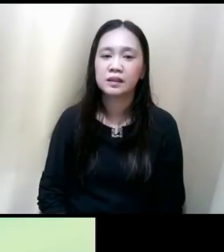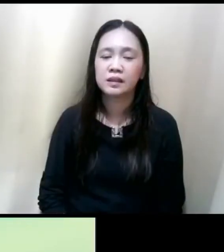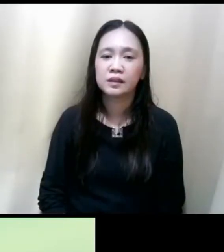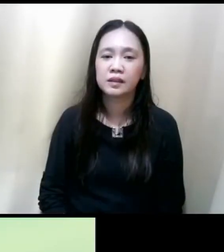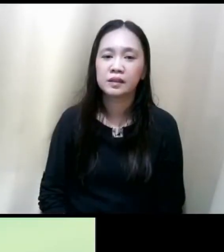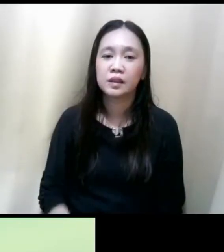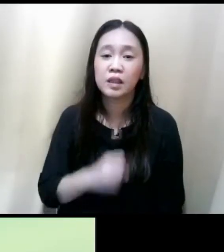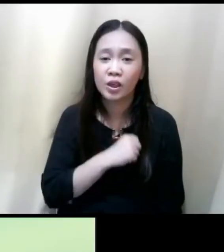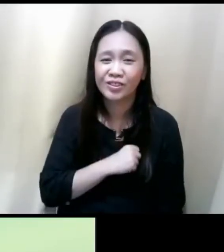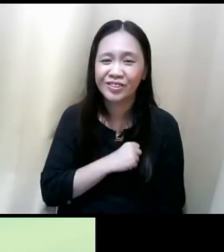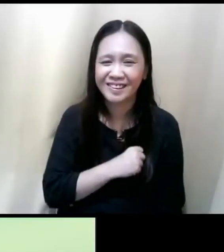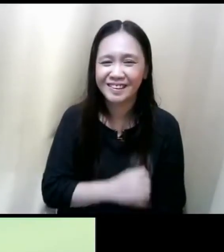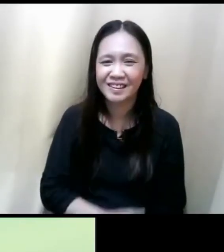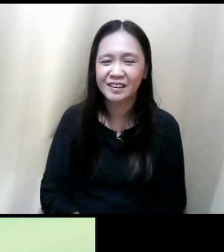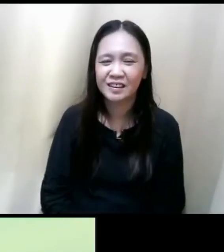Okay, sorry.